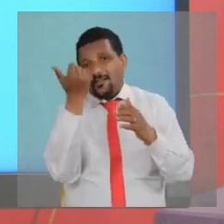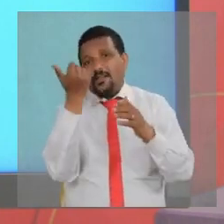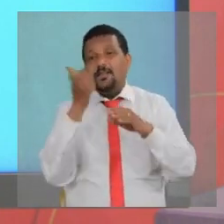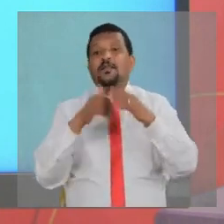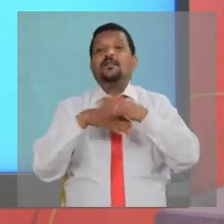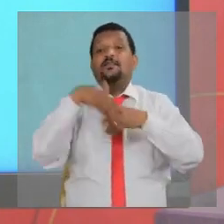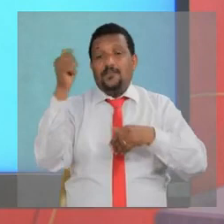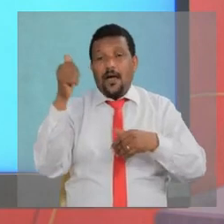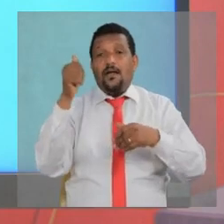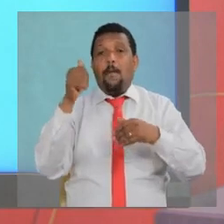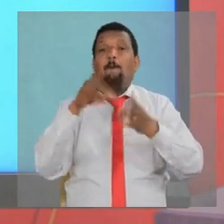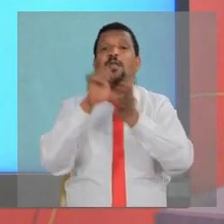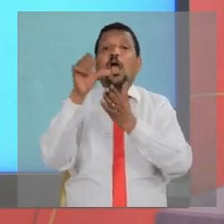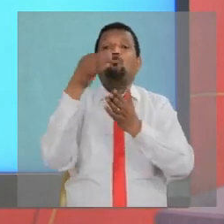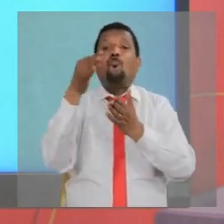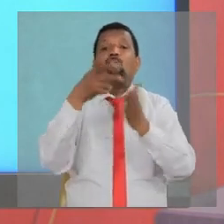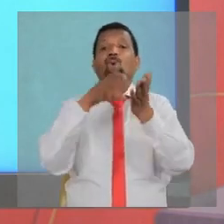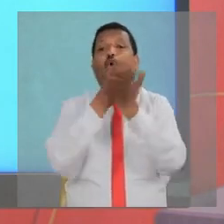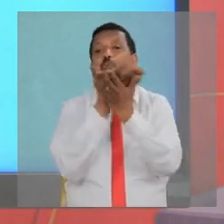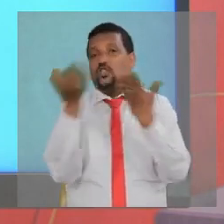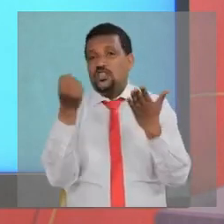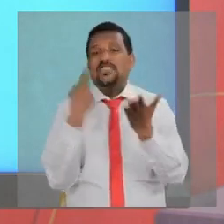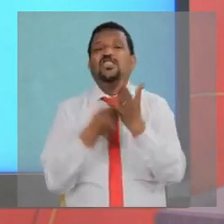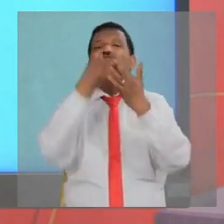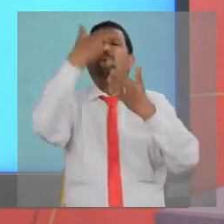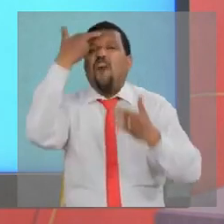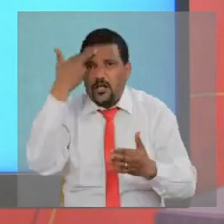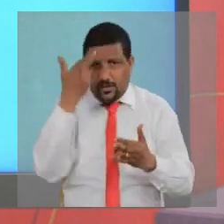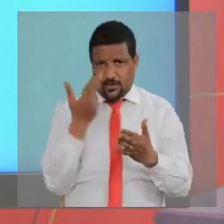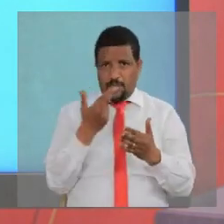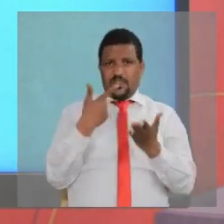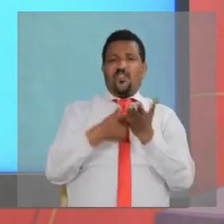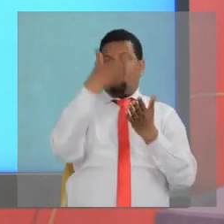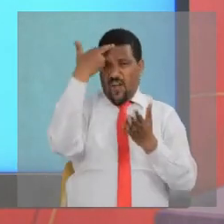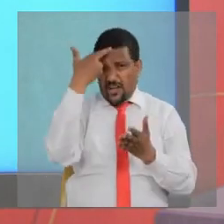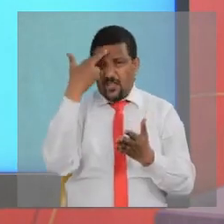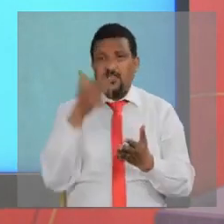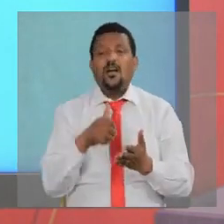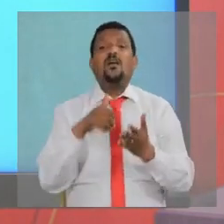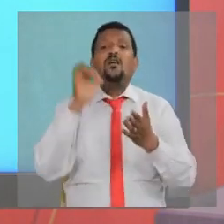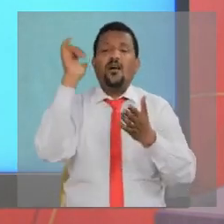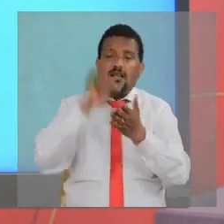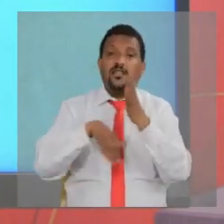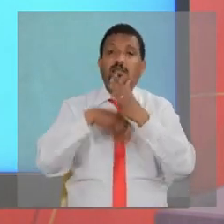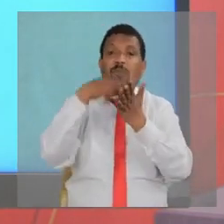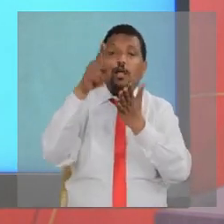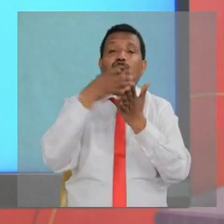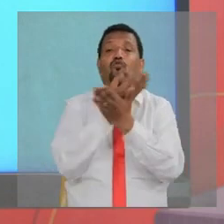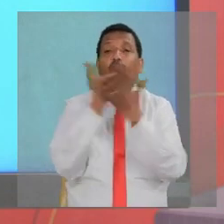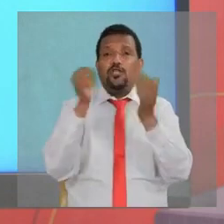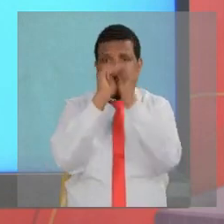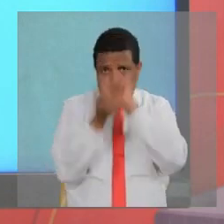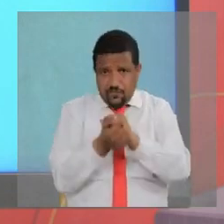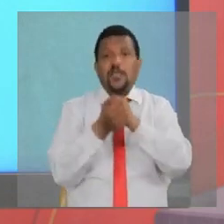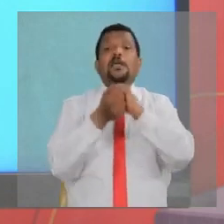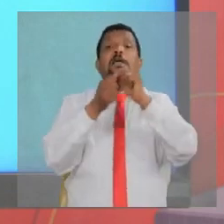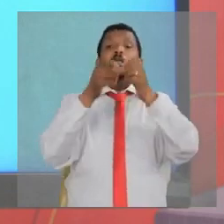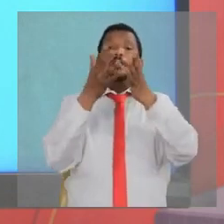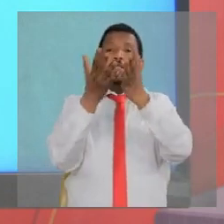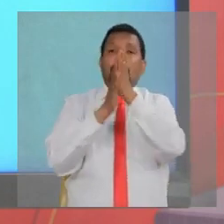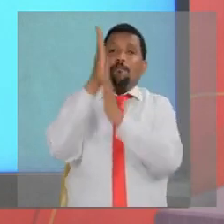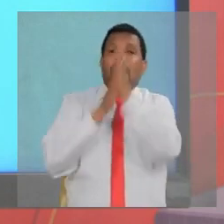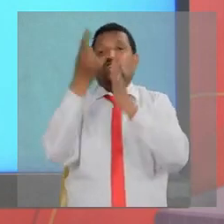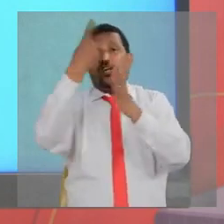commodity. And these factors other than price of a commodity shifts the demand curve from